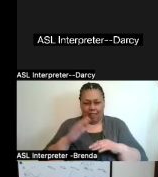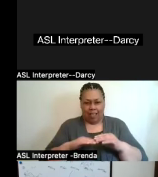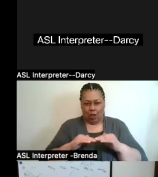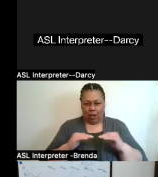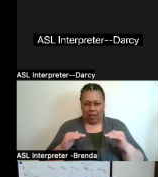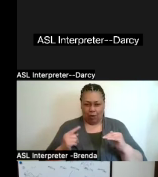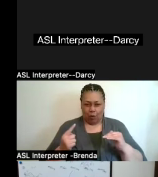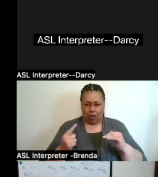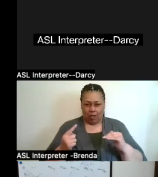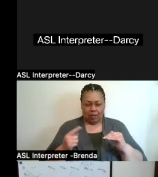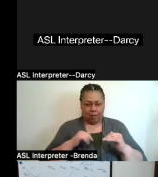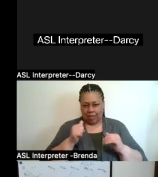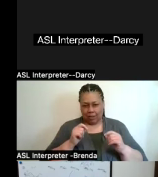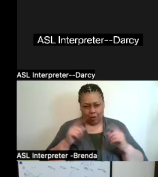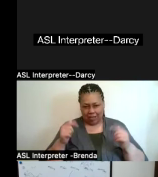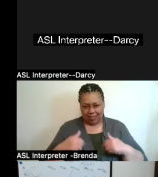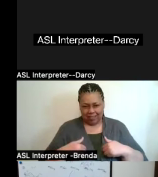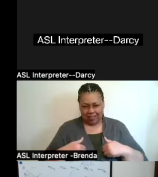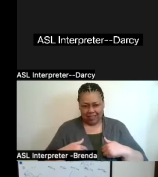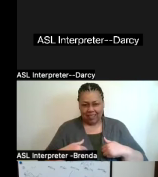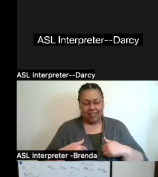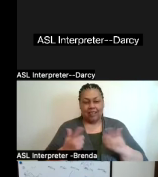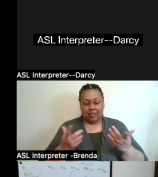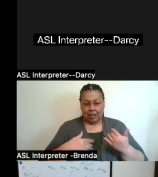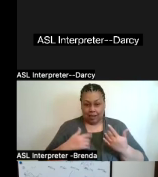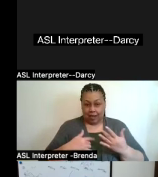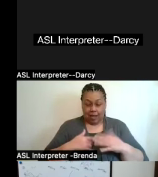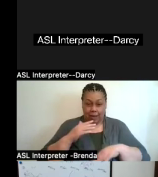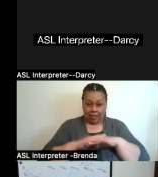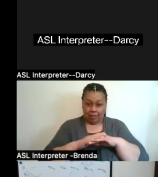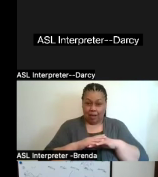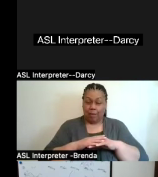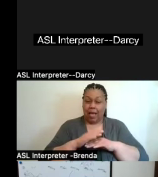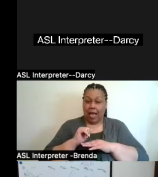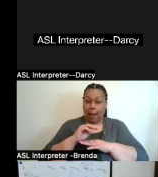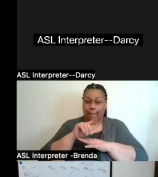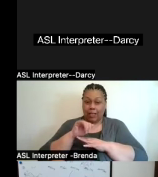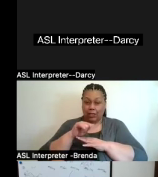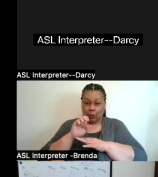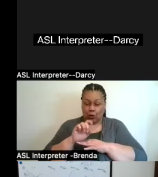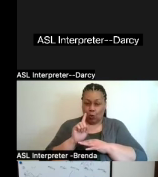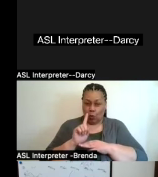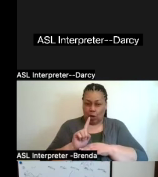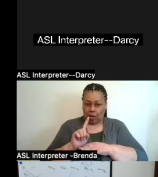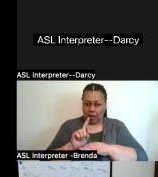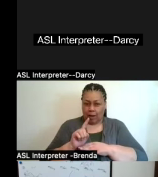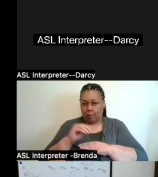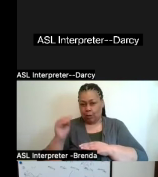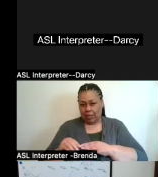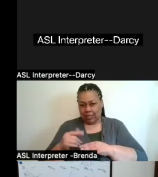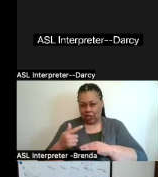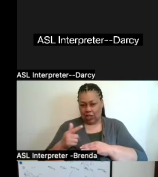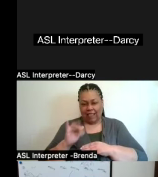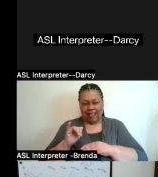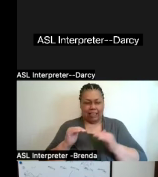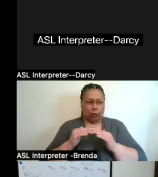isn't super surprising. The maximum amplitude of shaking was about 1% G, which is equivalent to